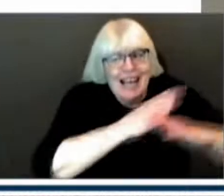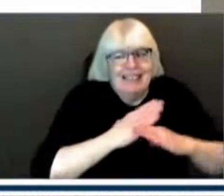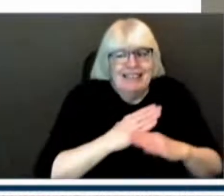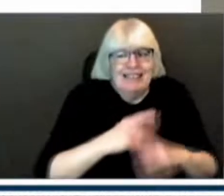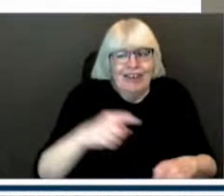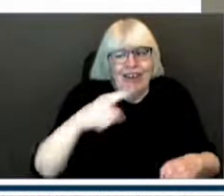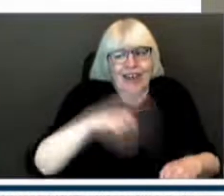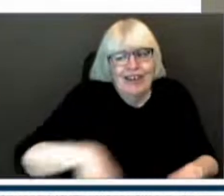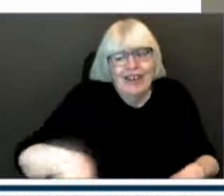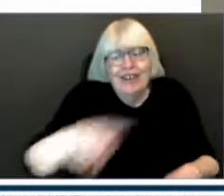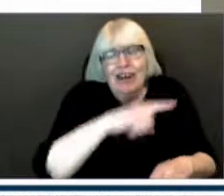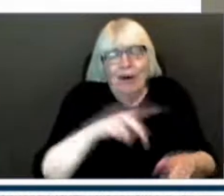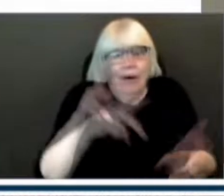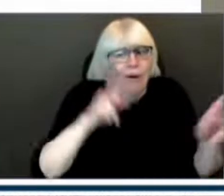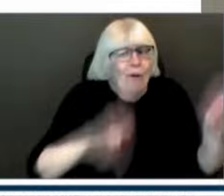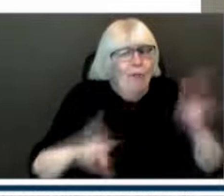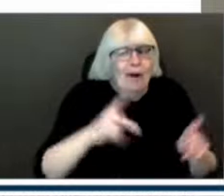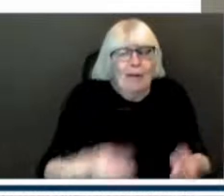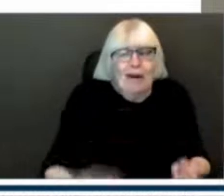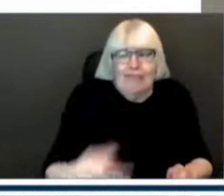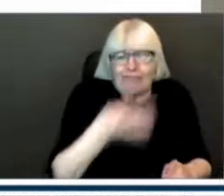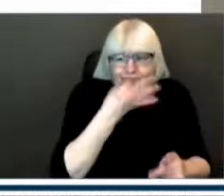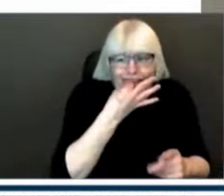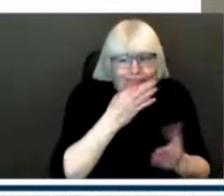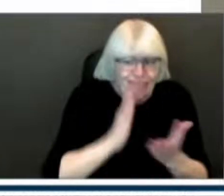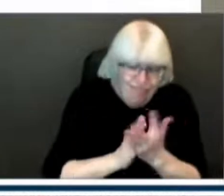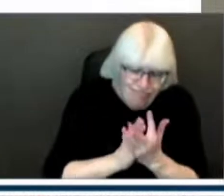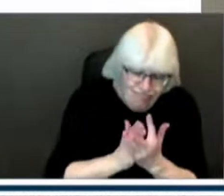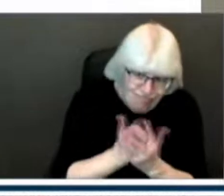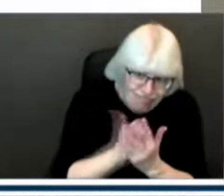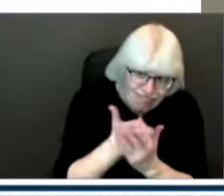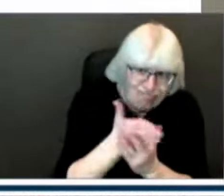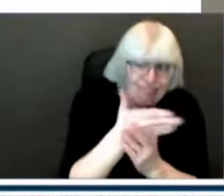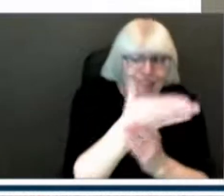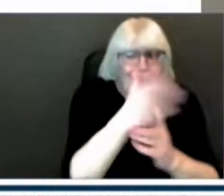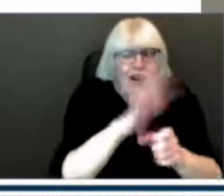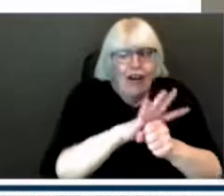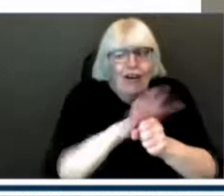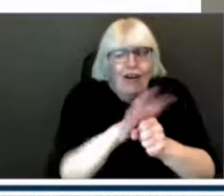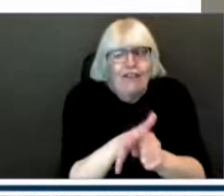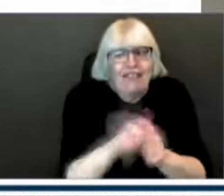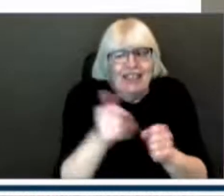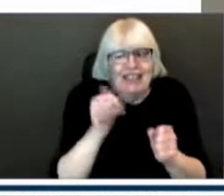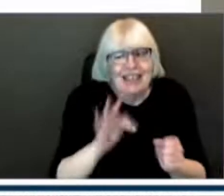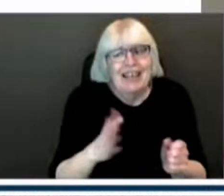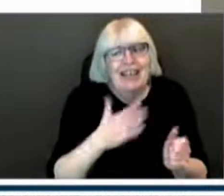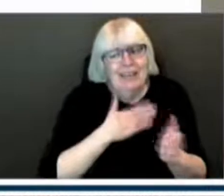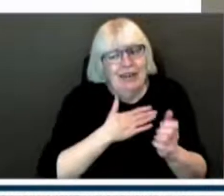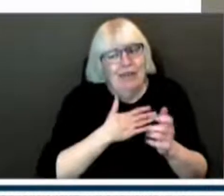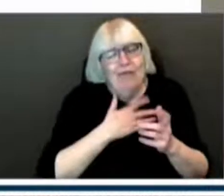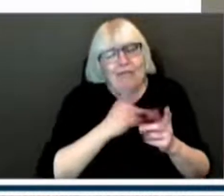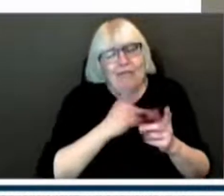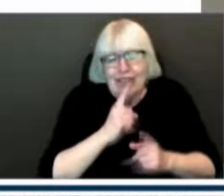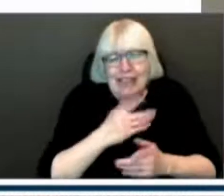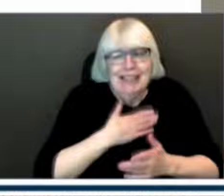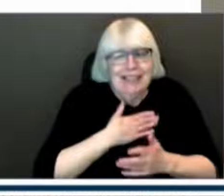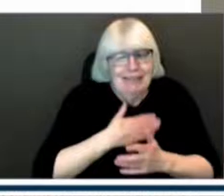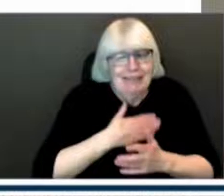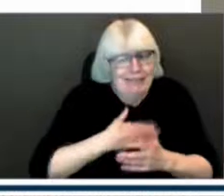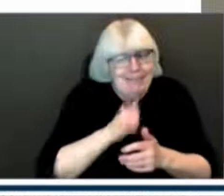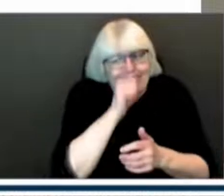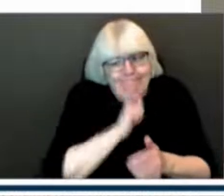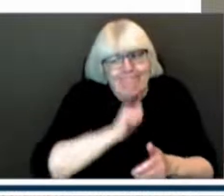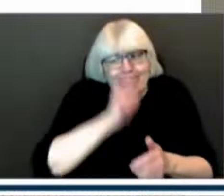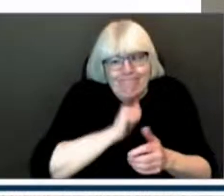of this virus, and we're asking for just a little bit more to put this wave behind us and move into the new era of living